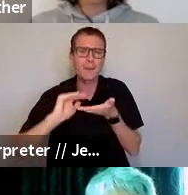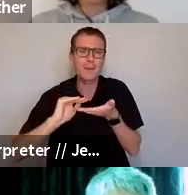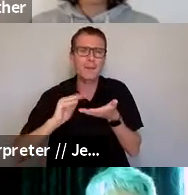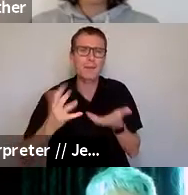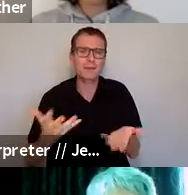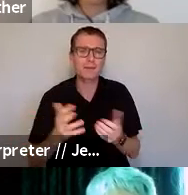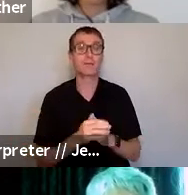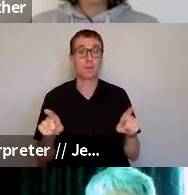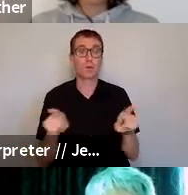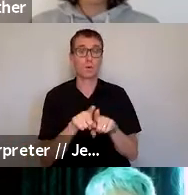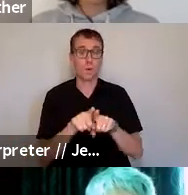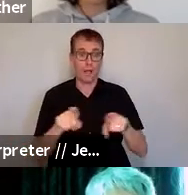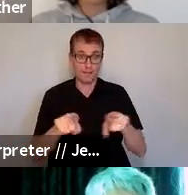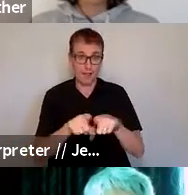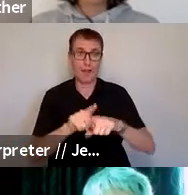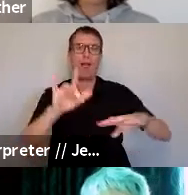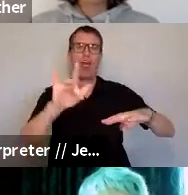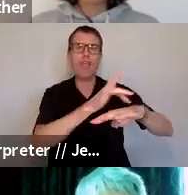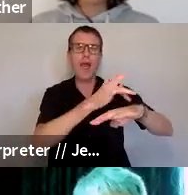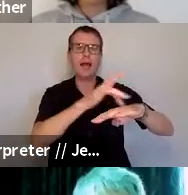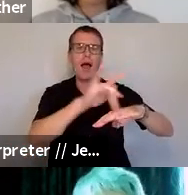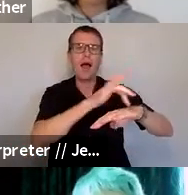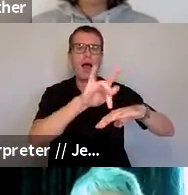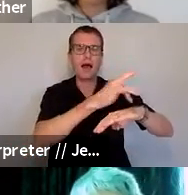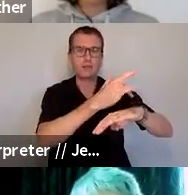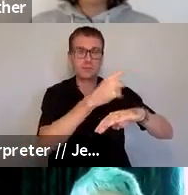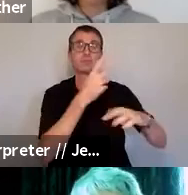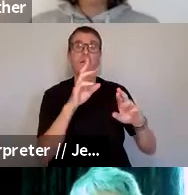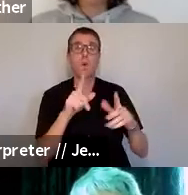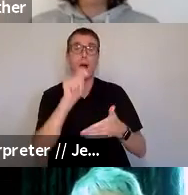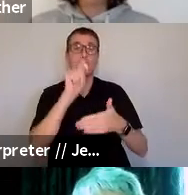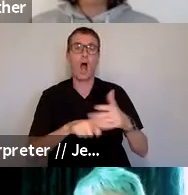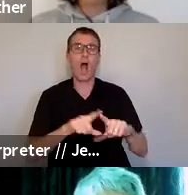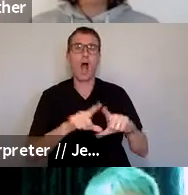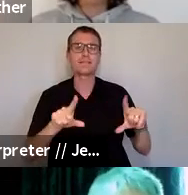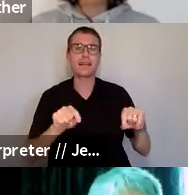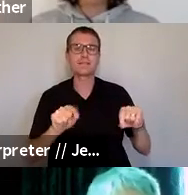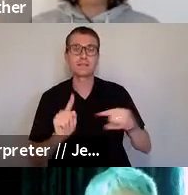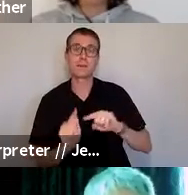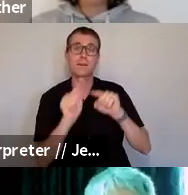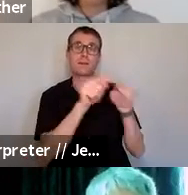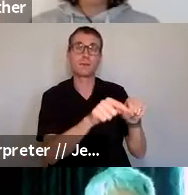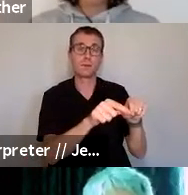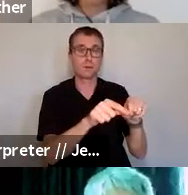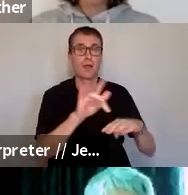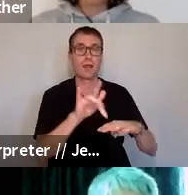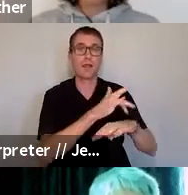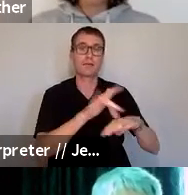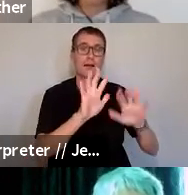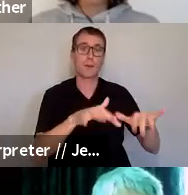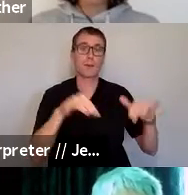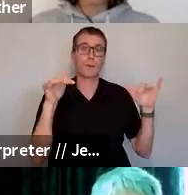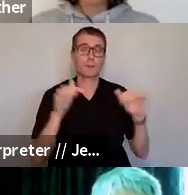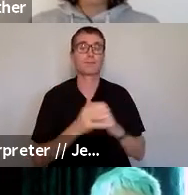theatre. But then if it's great that, for example, Royal New Zealand Ballet has put out